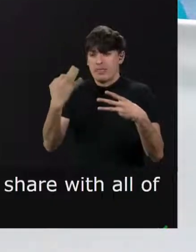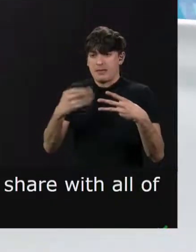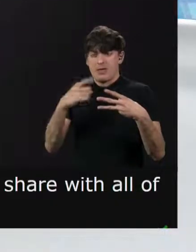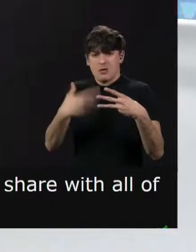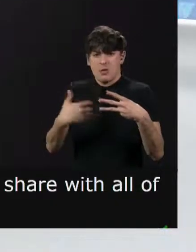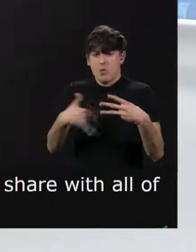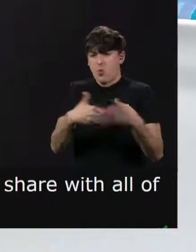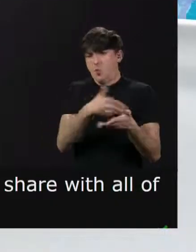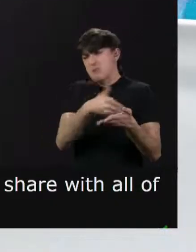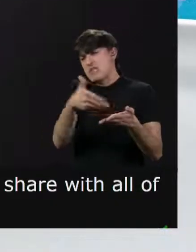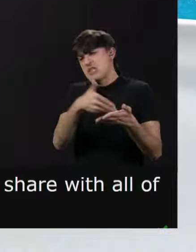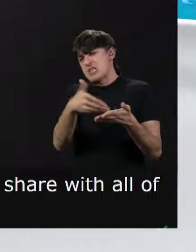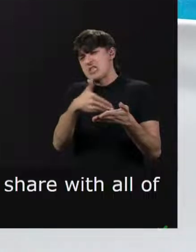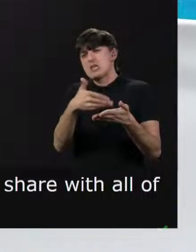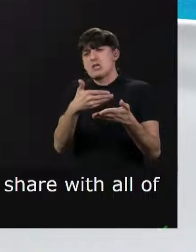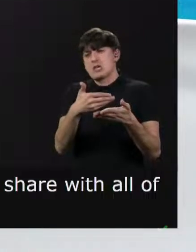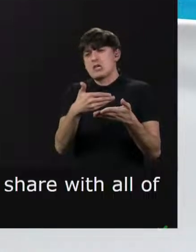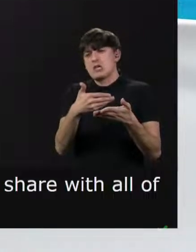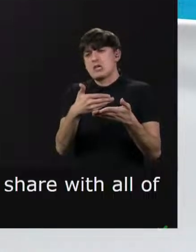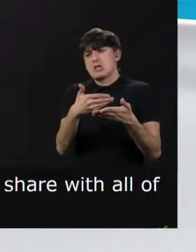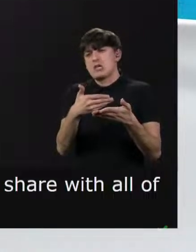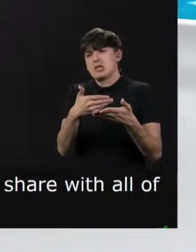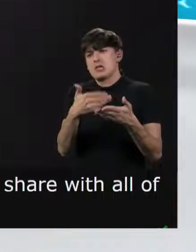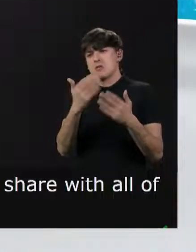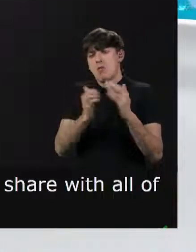that we can consider. We have over